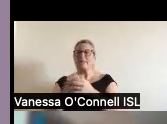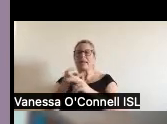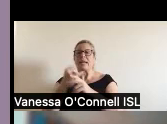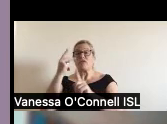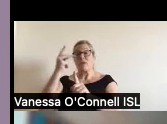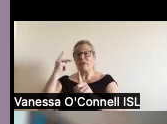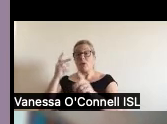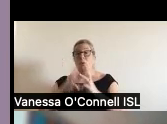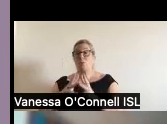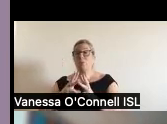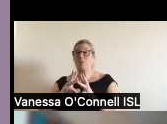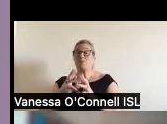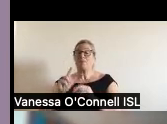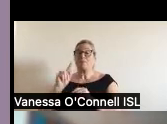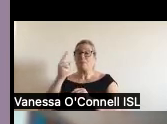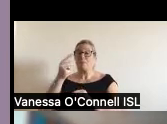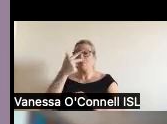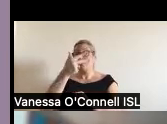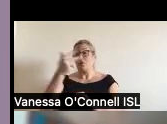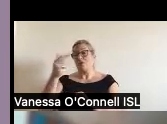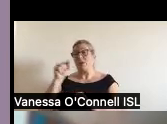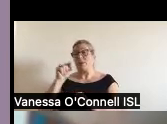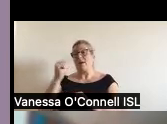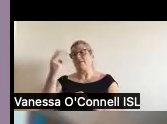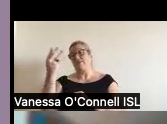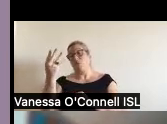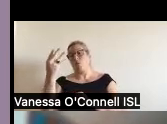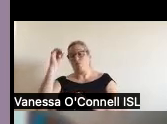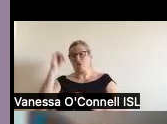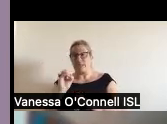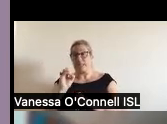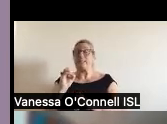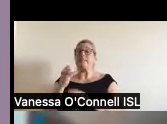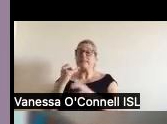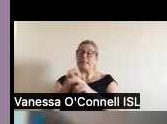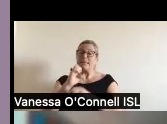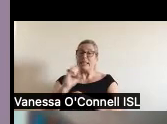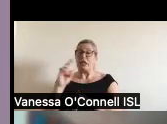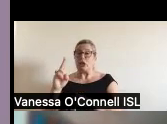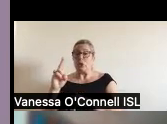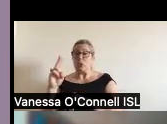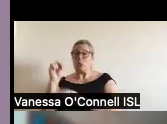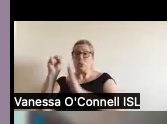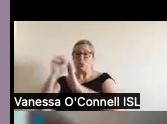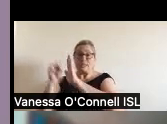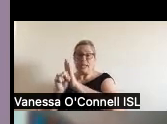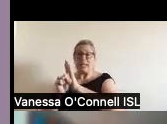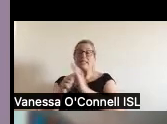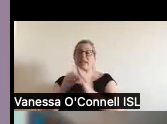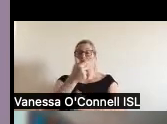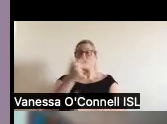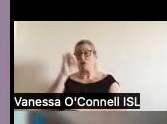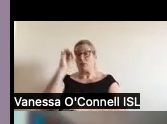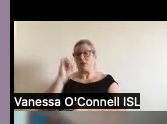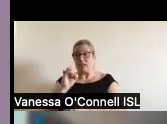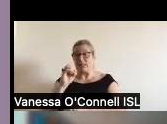represent only 33.4% of ministers in EU member states and 33% of members of the